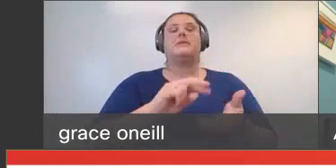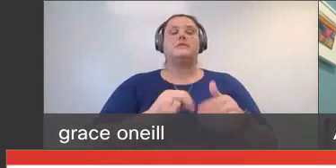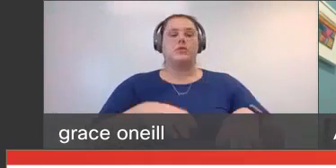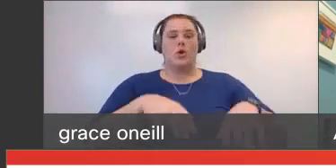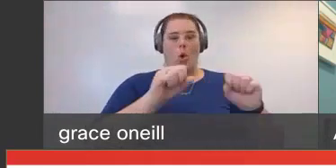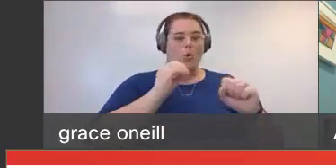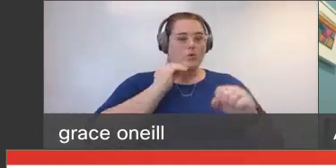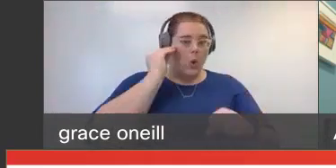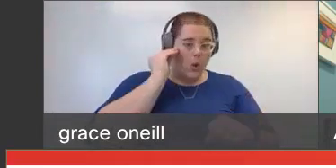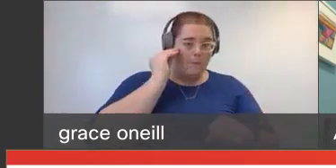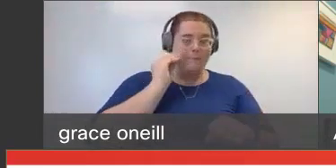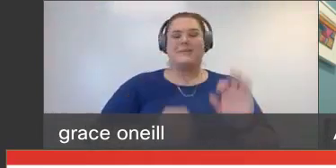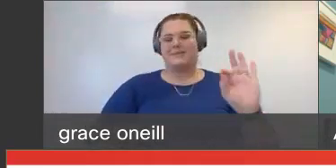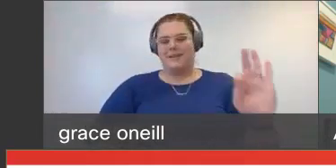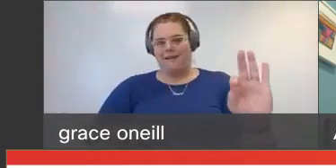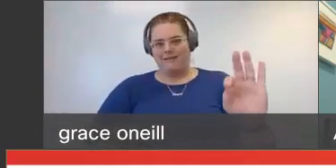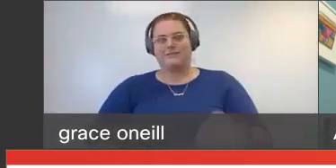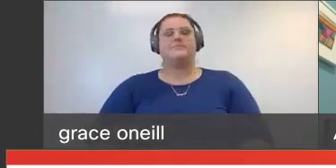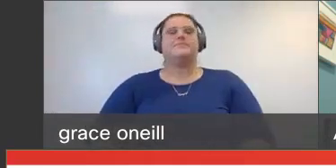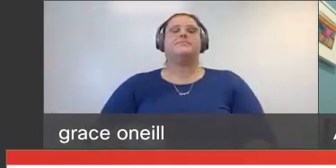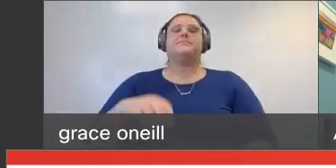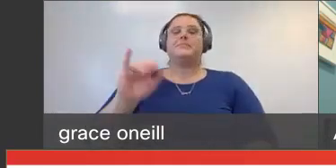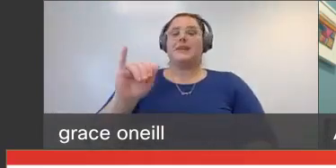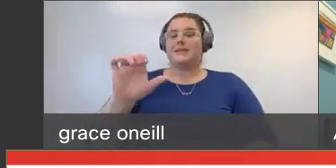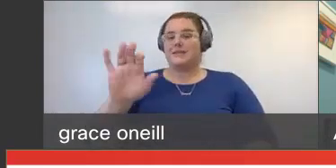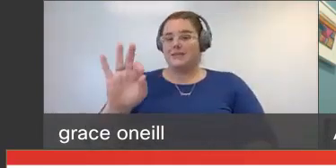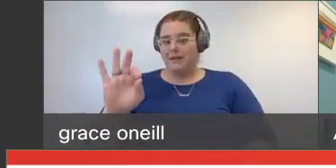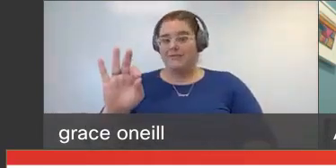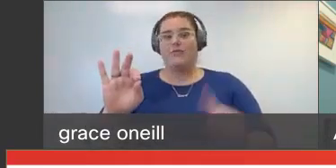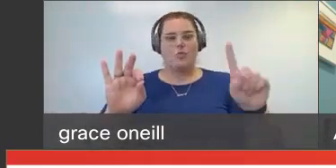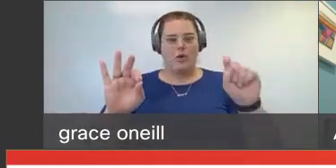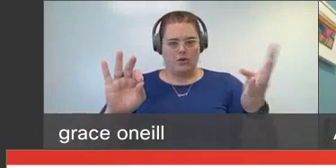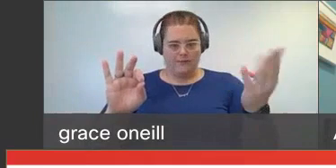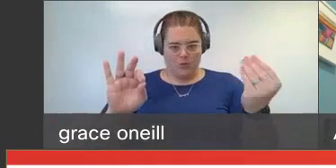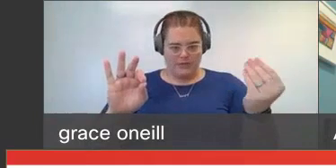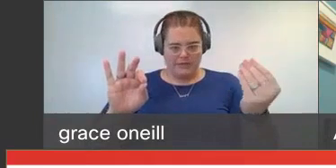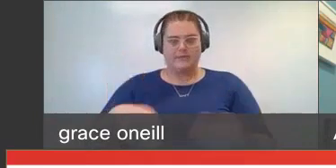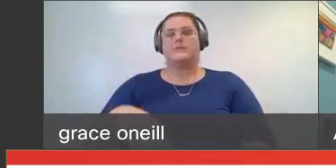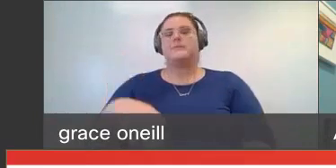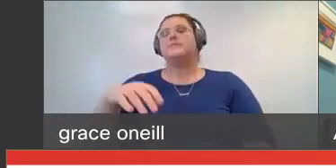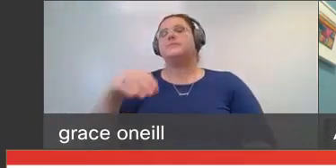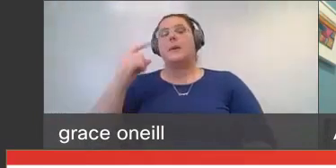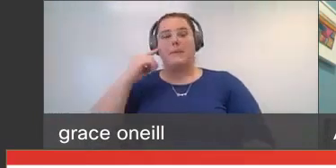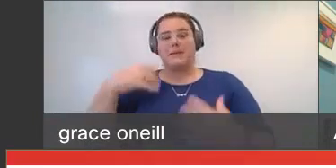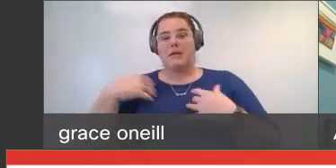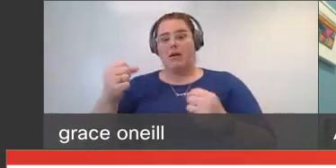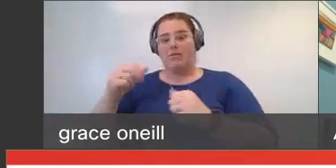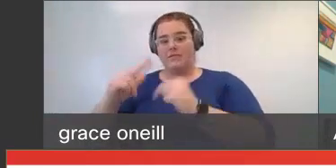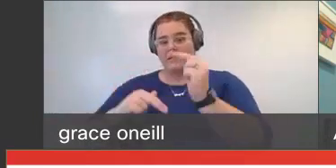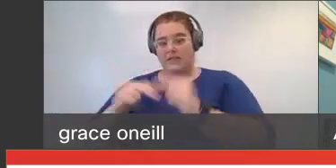homes, 114 people in intermediate care facilities, 1 person in a mental health